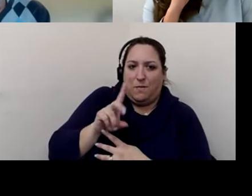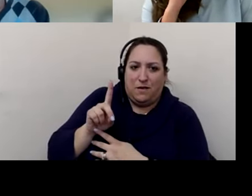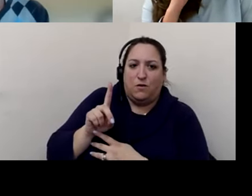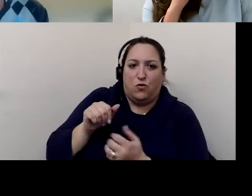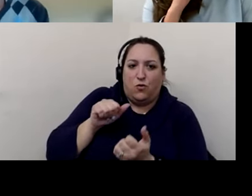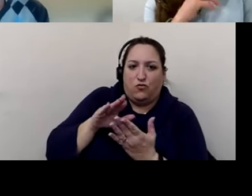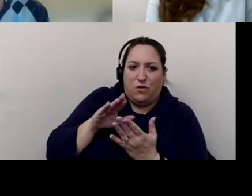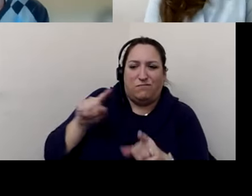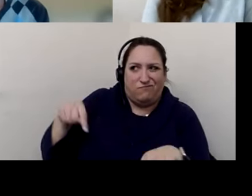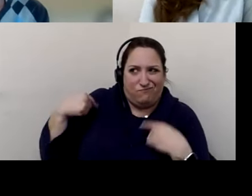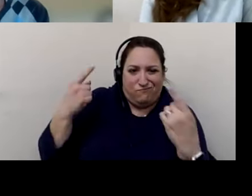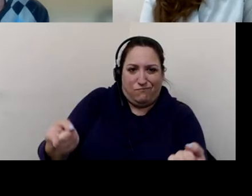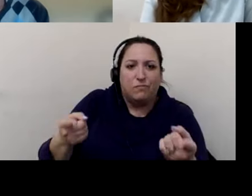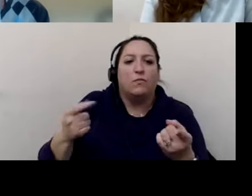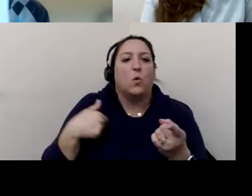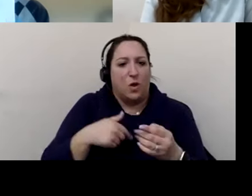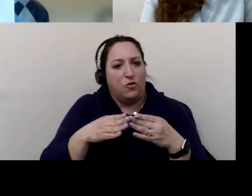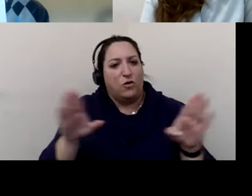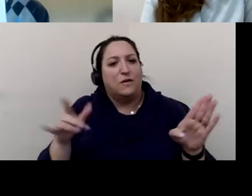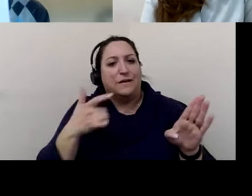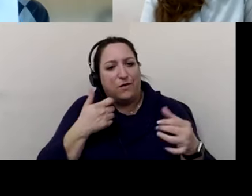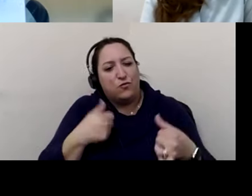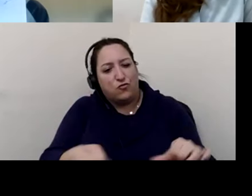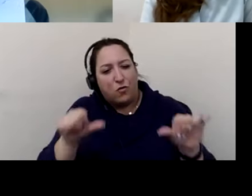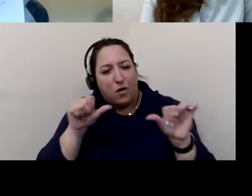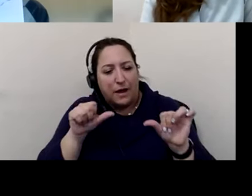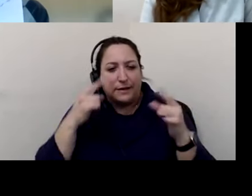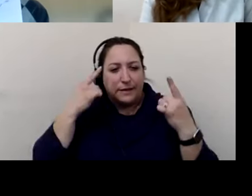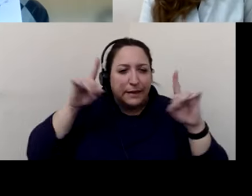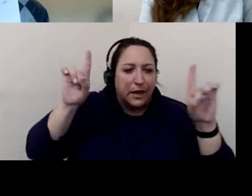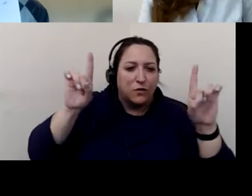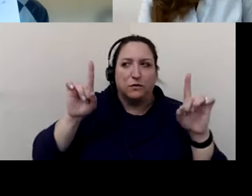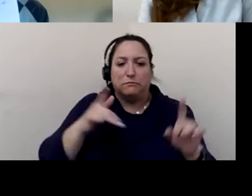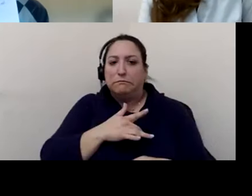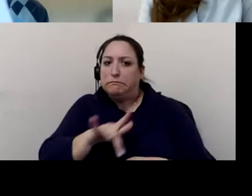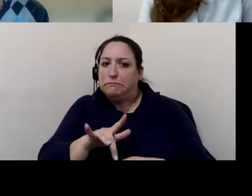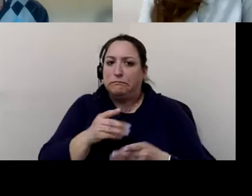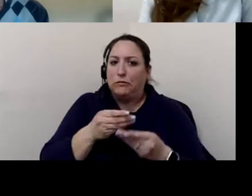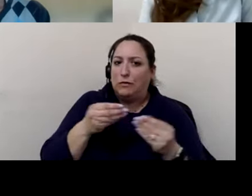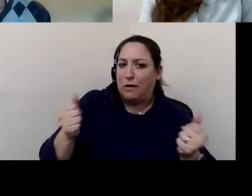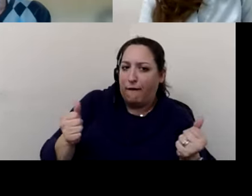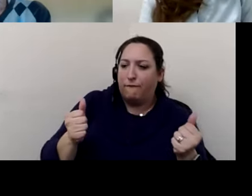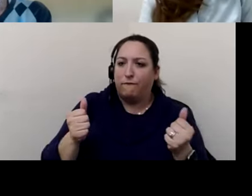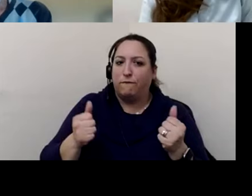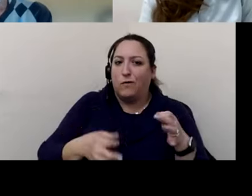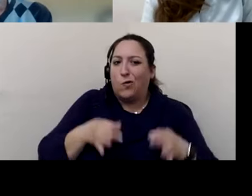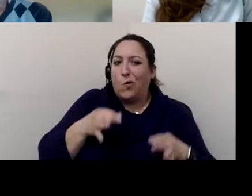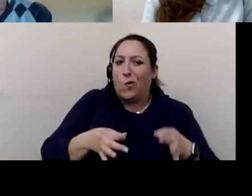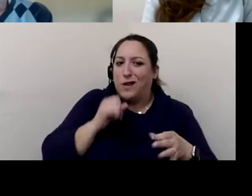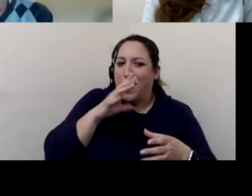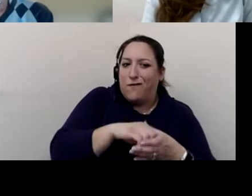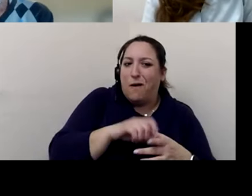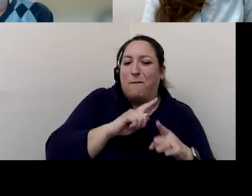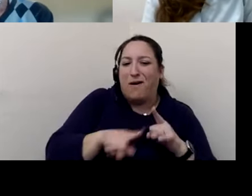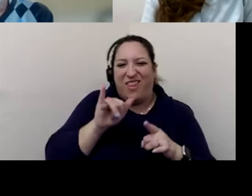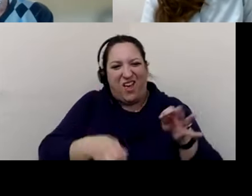time. We are generally, as I say, trying to and successfully usually resolving without the court's intervention, but that